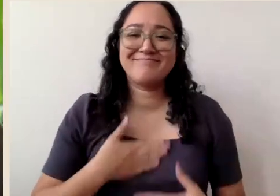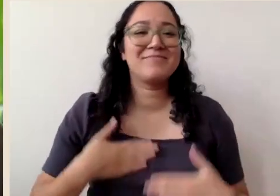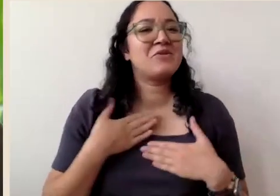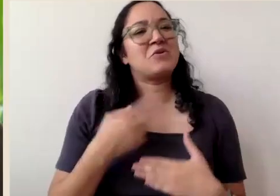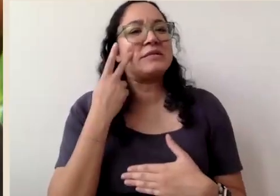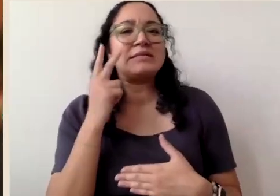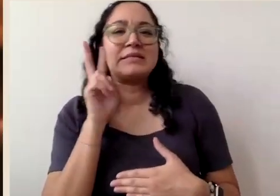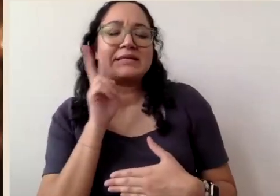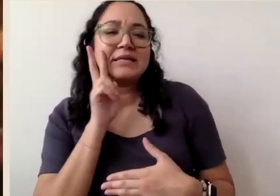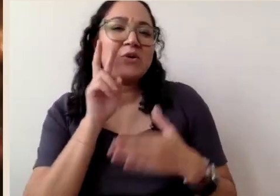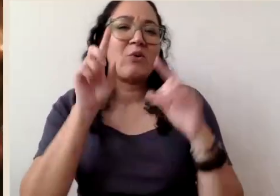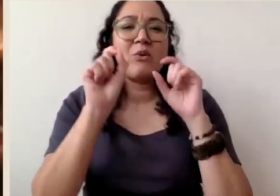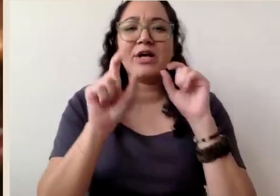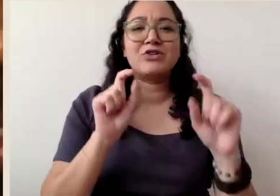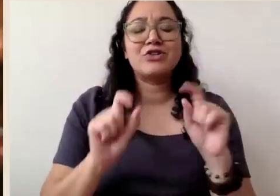can answer here.